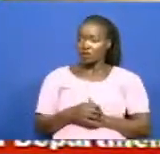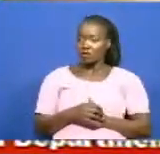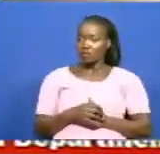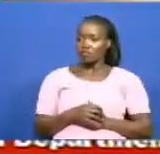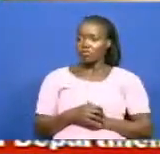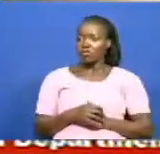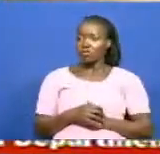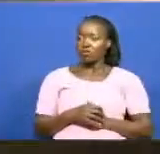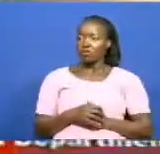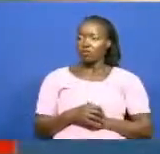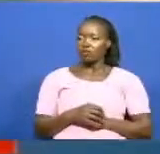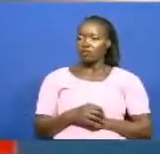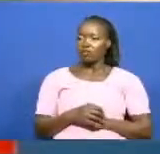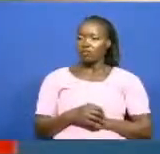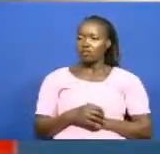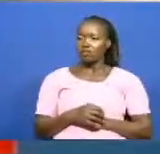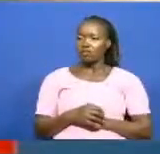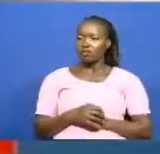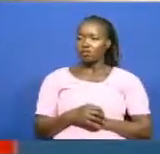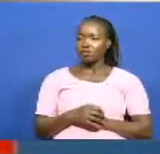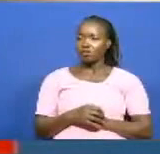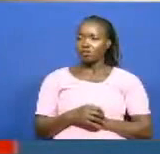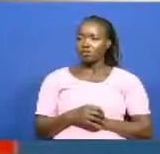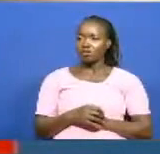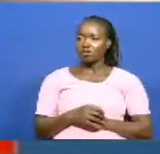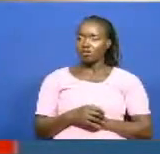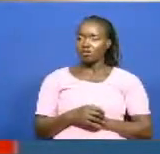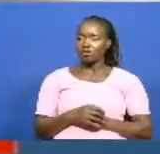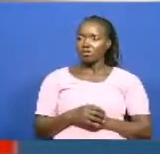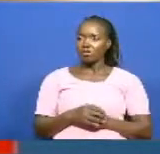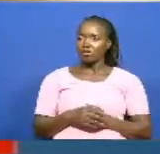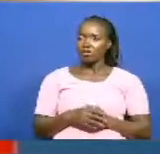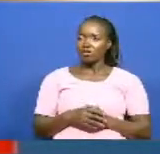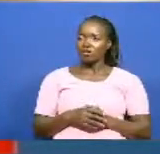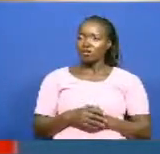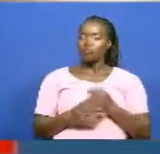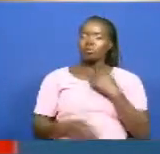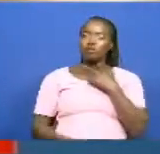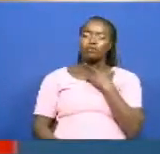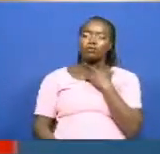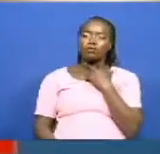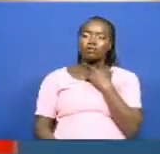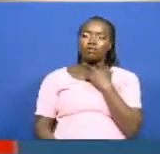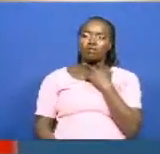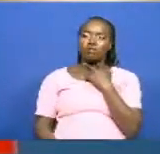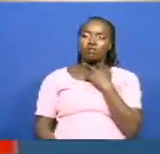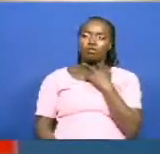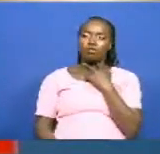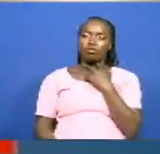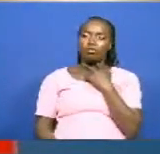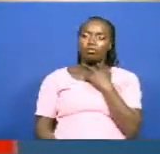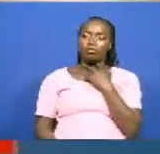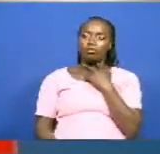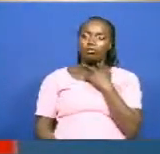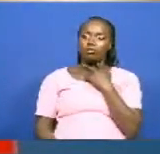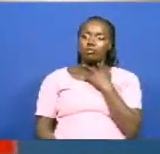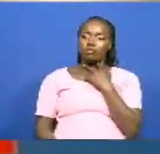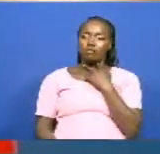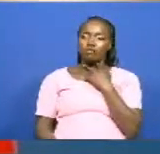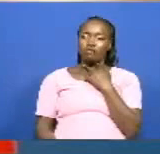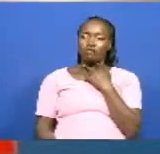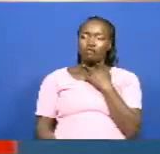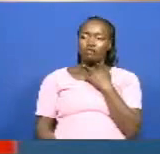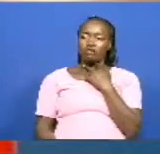Let's have a look at temperatures, and this is it. Mandera, still at 8, highs of 33 degrees Celsius. The capital will experience highs